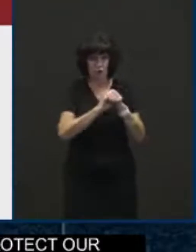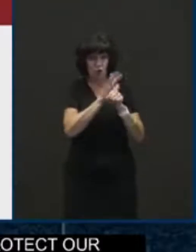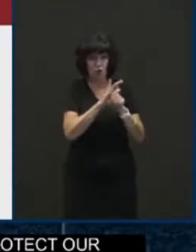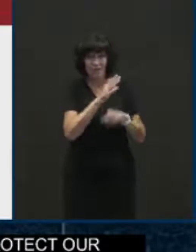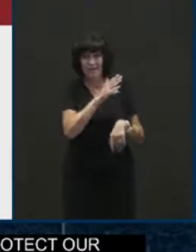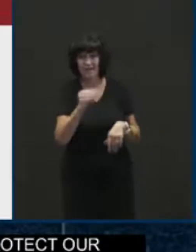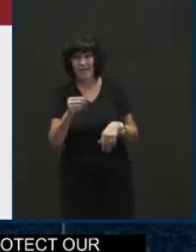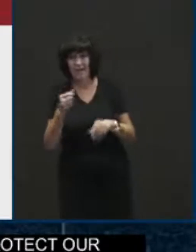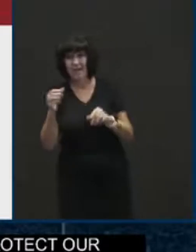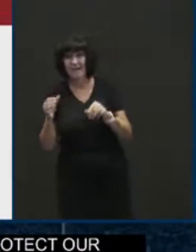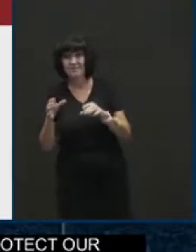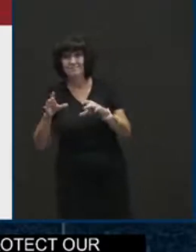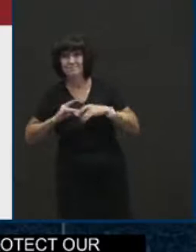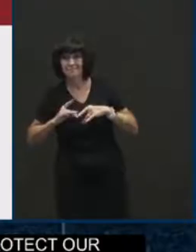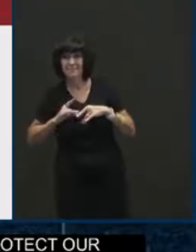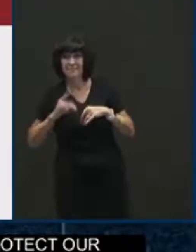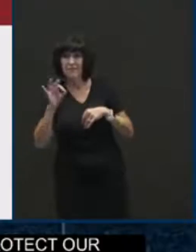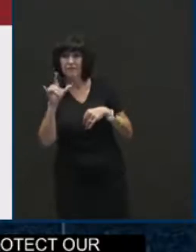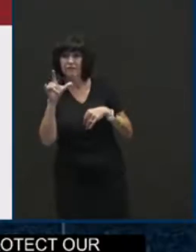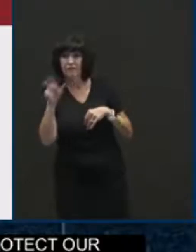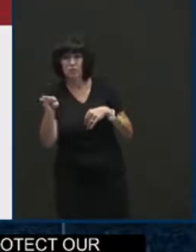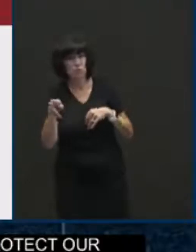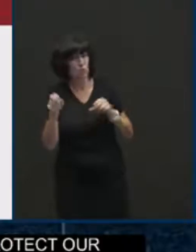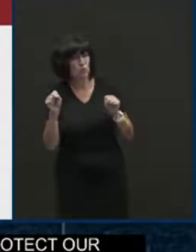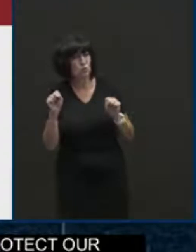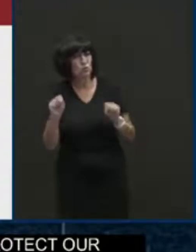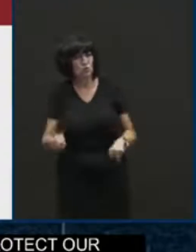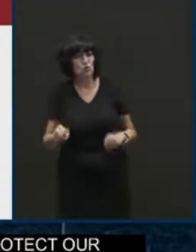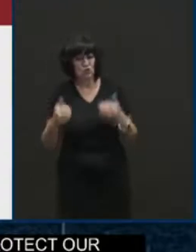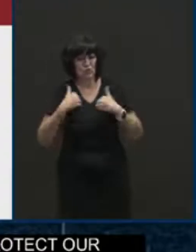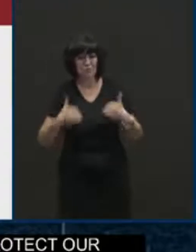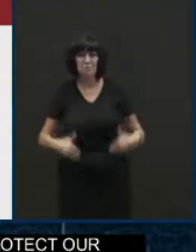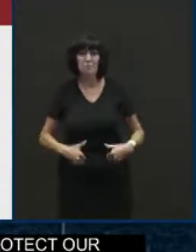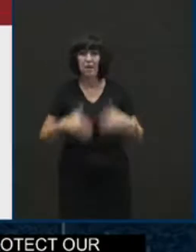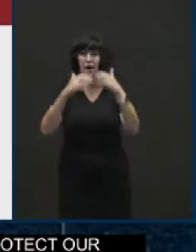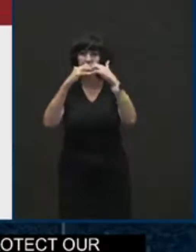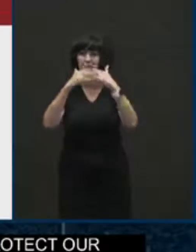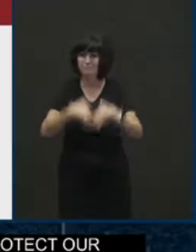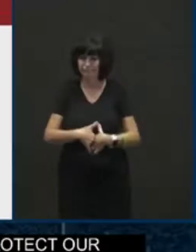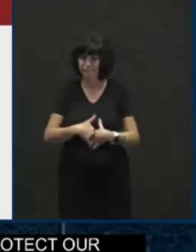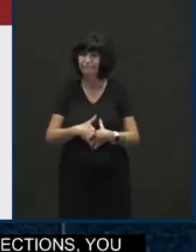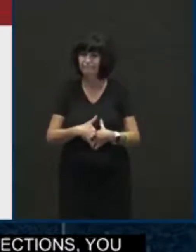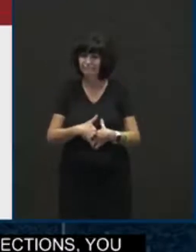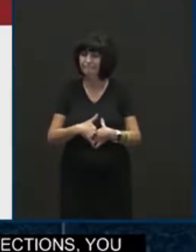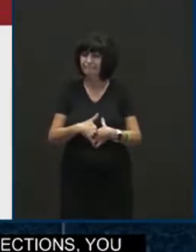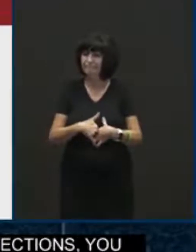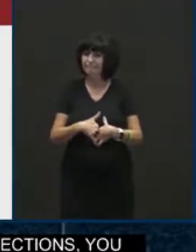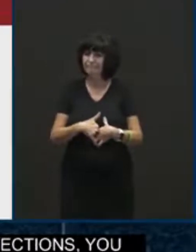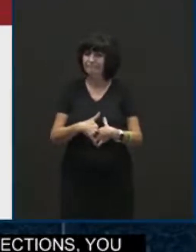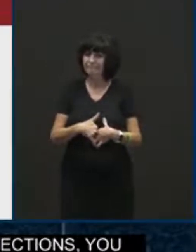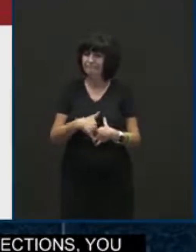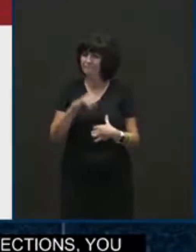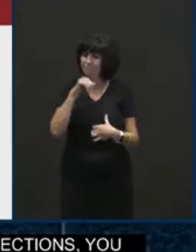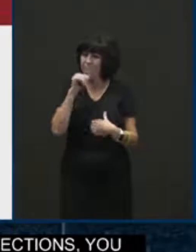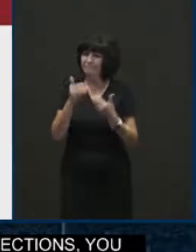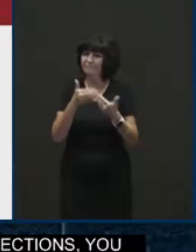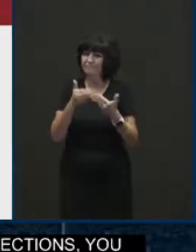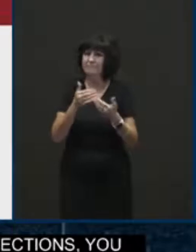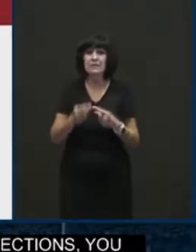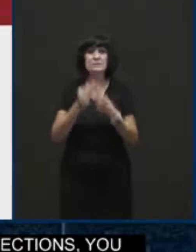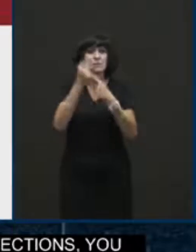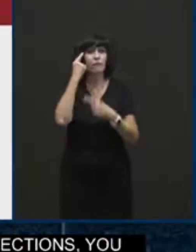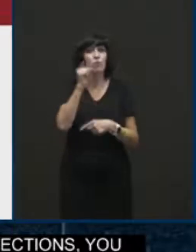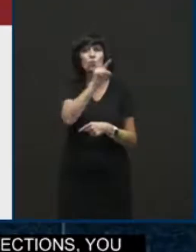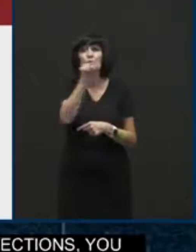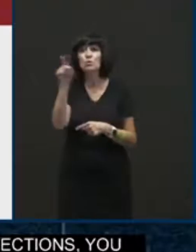other. And so this double whammy could be very problematic for individuals